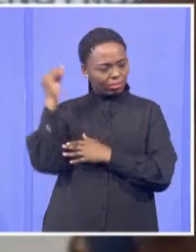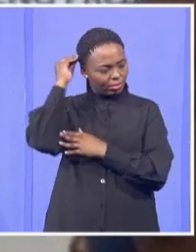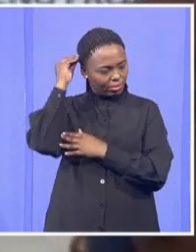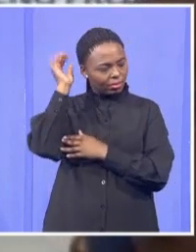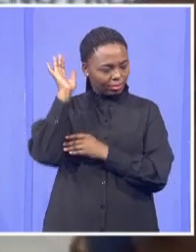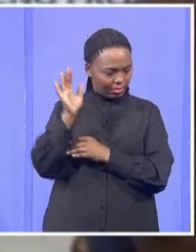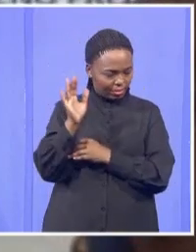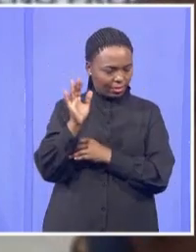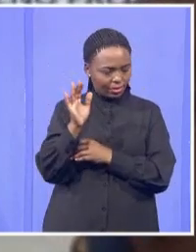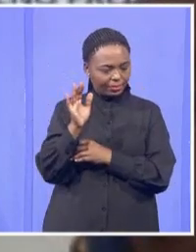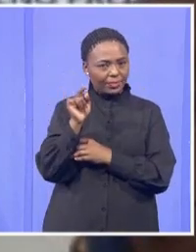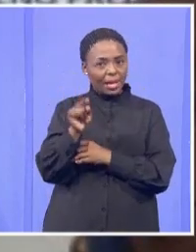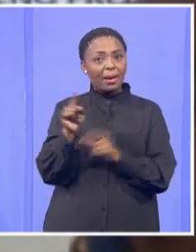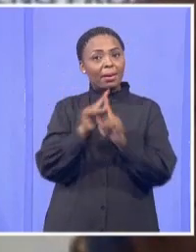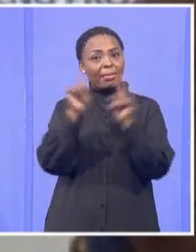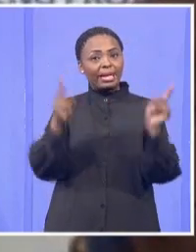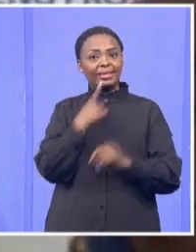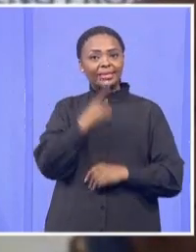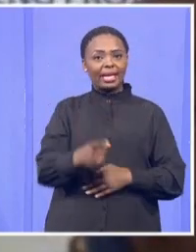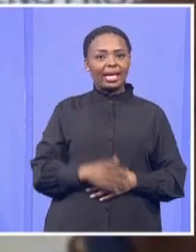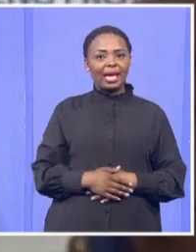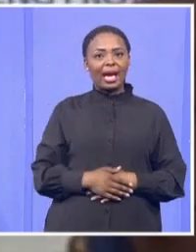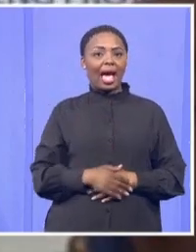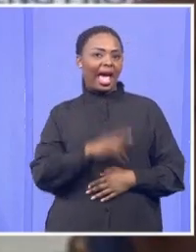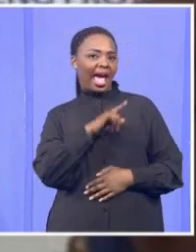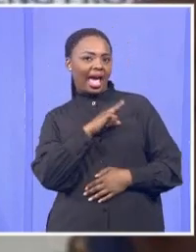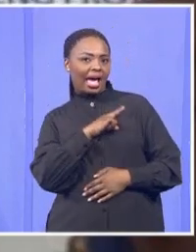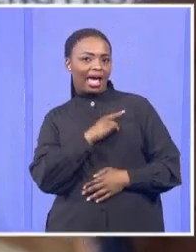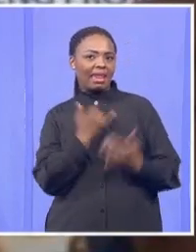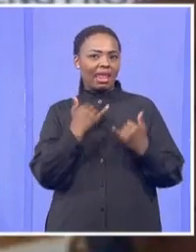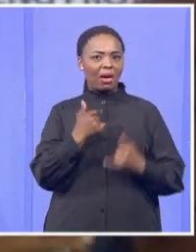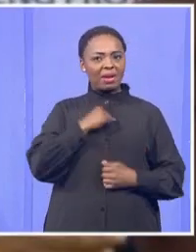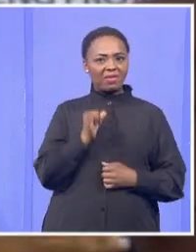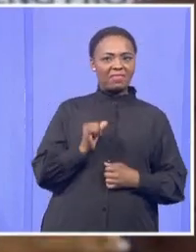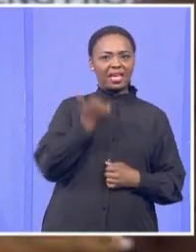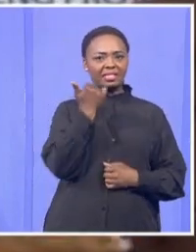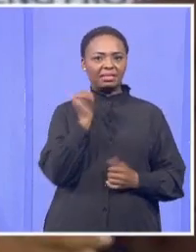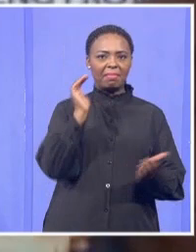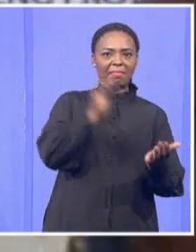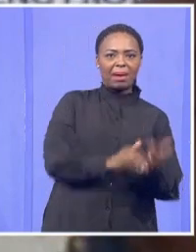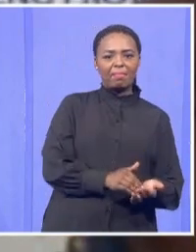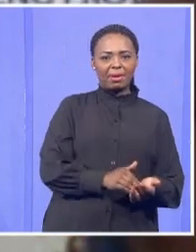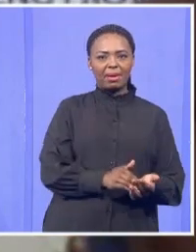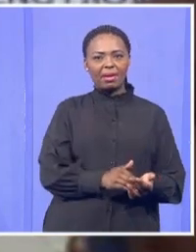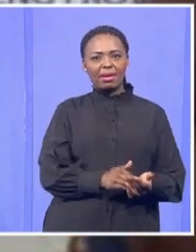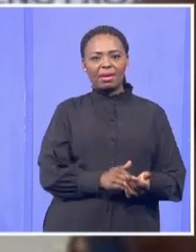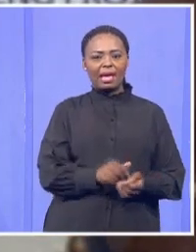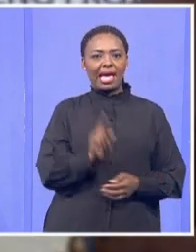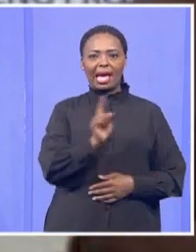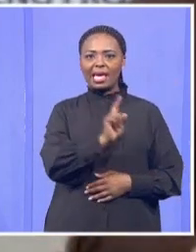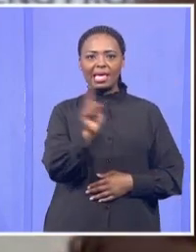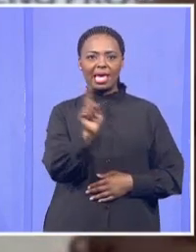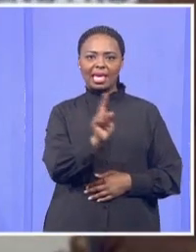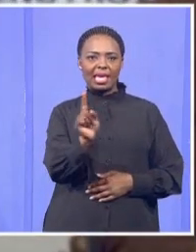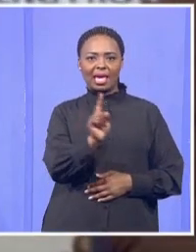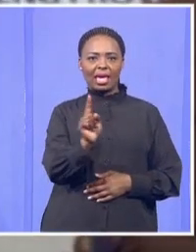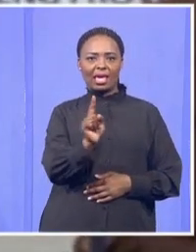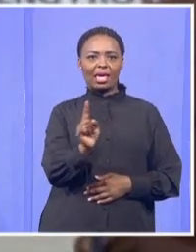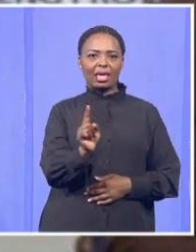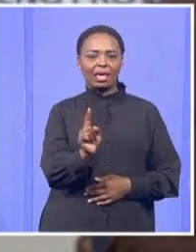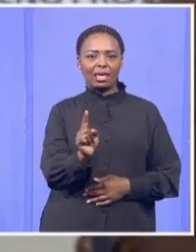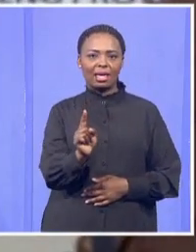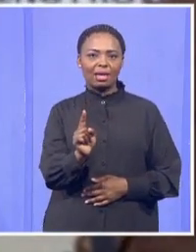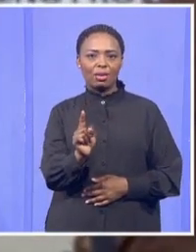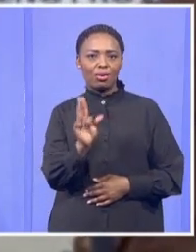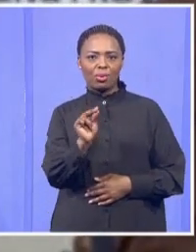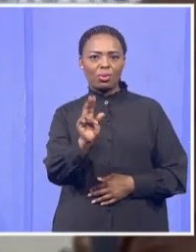argument. But to say, because I'm here first, no one else, I don't think that is proper. I really